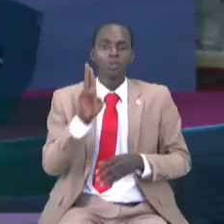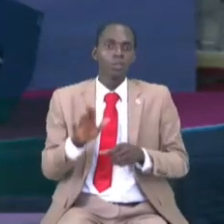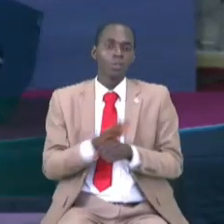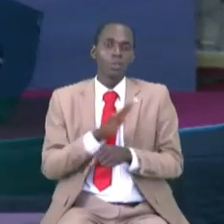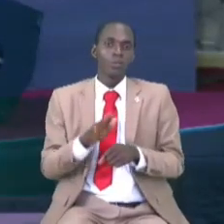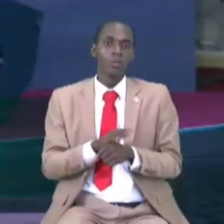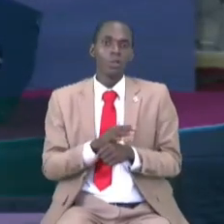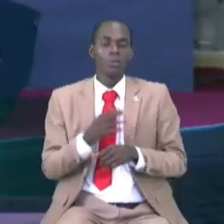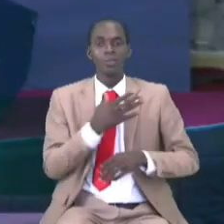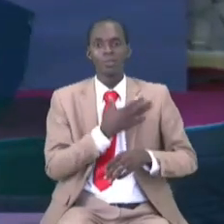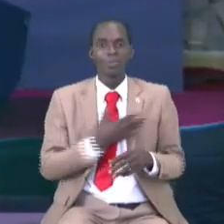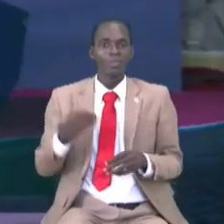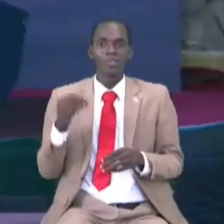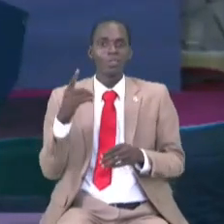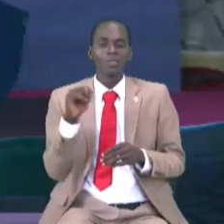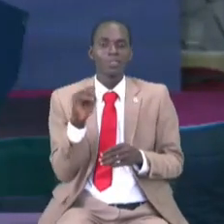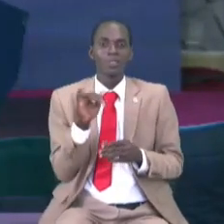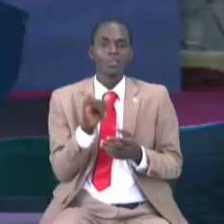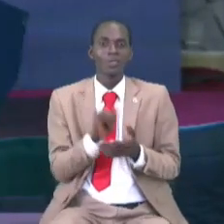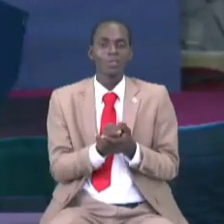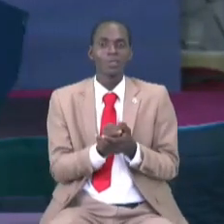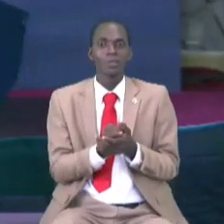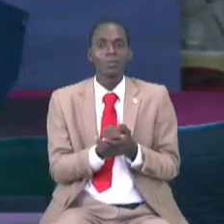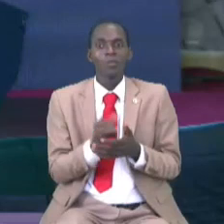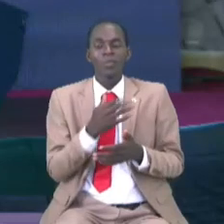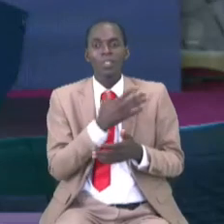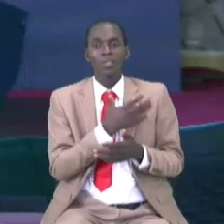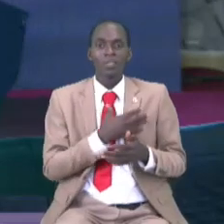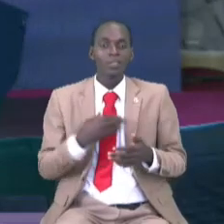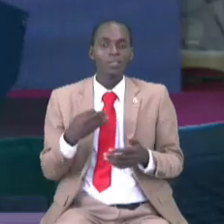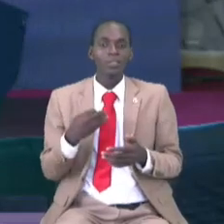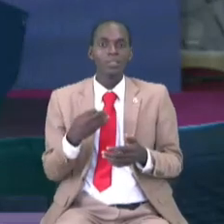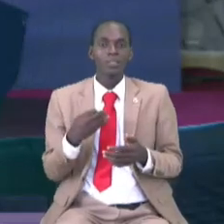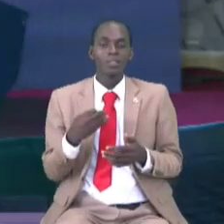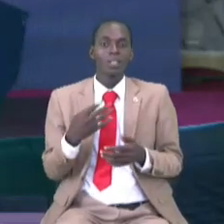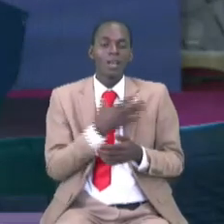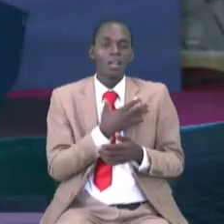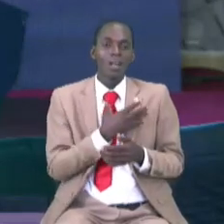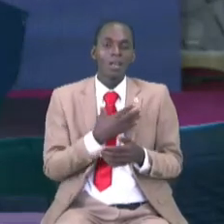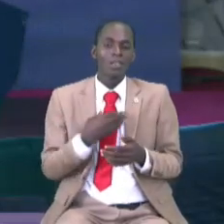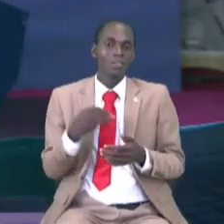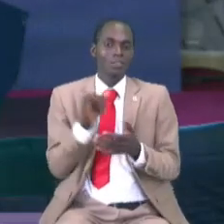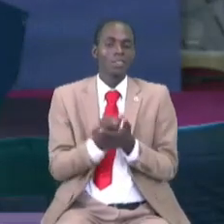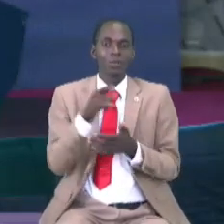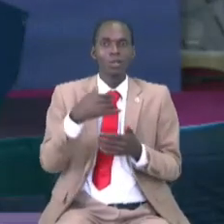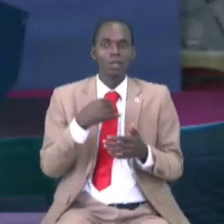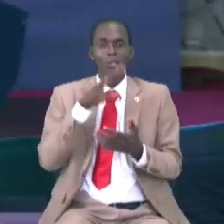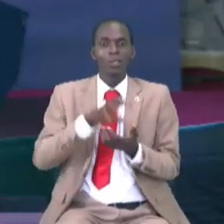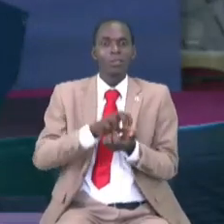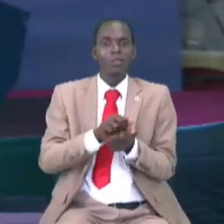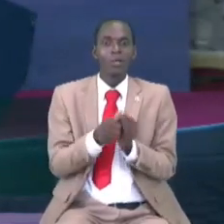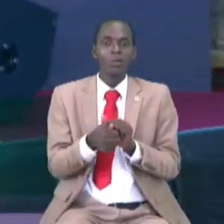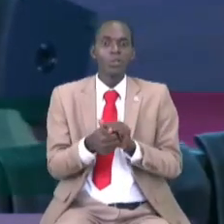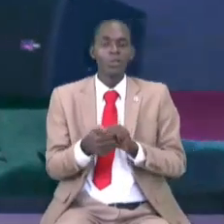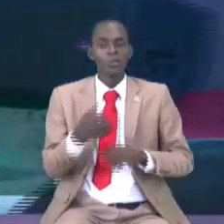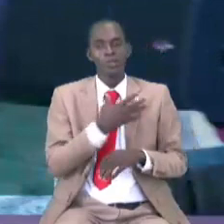Jonah is that he had been crushed. And the self-will, and the stubbornness, and the rebellion, and